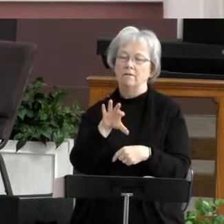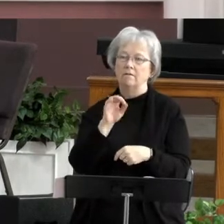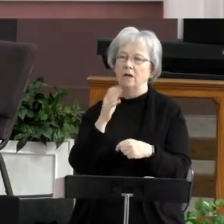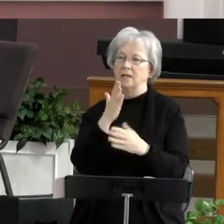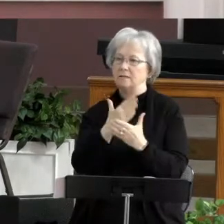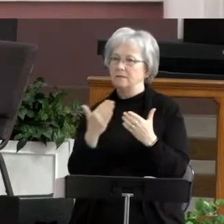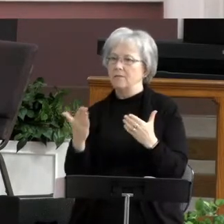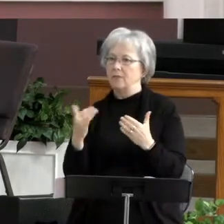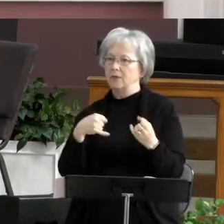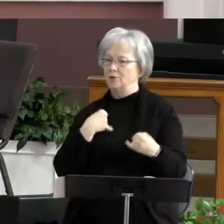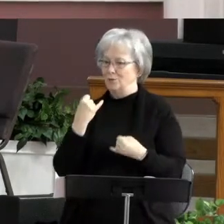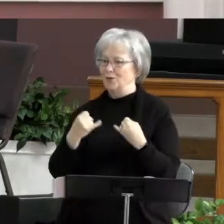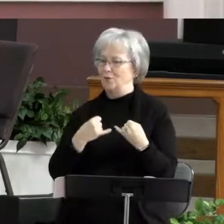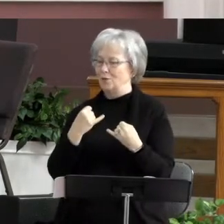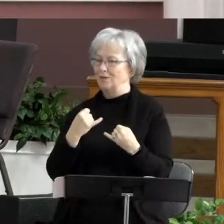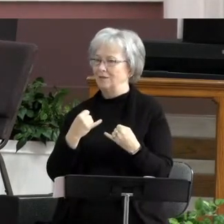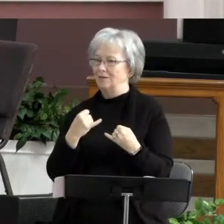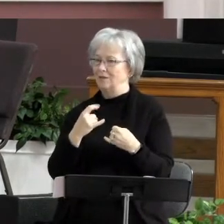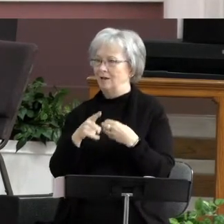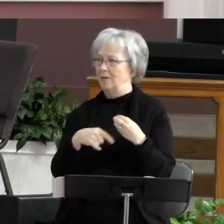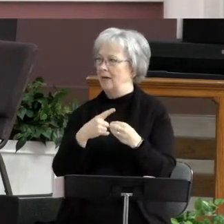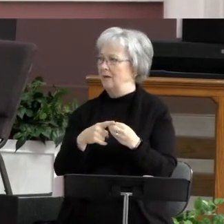I spent some time